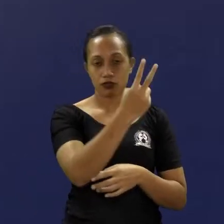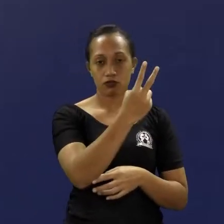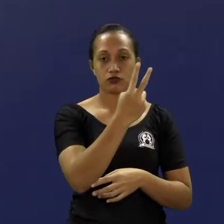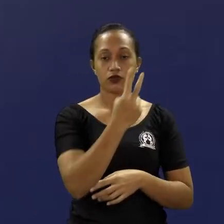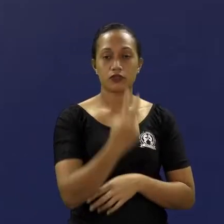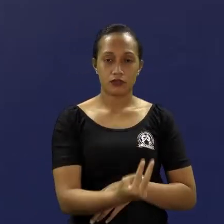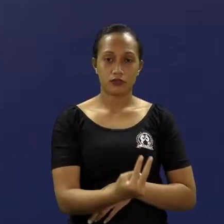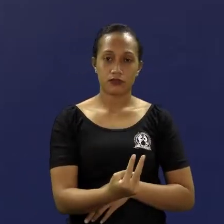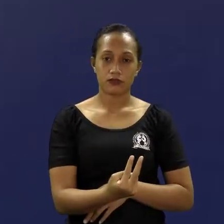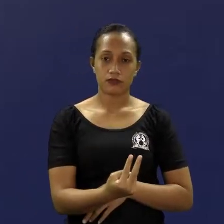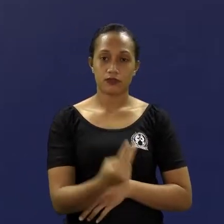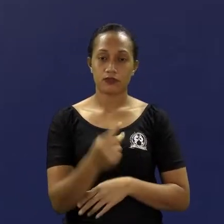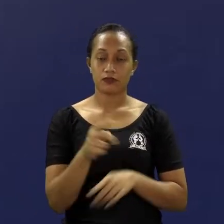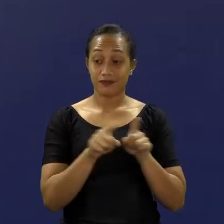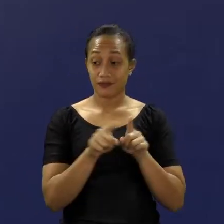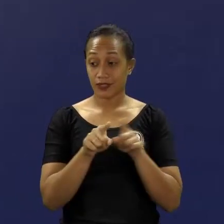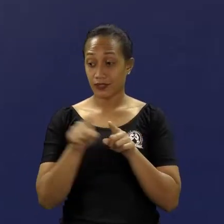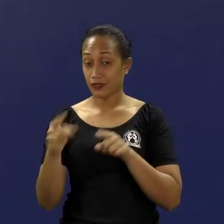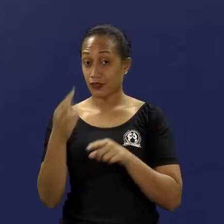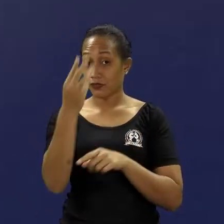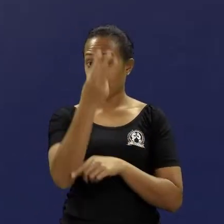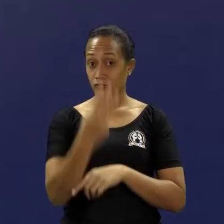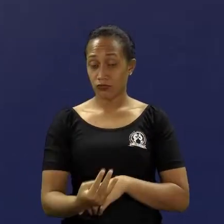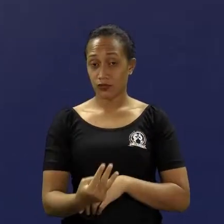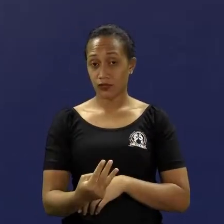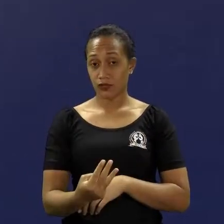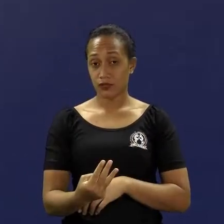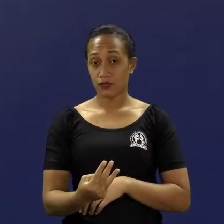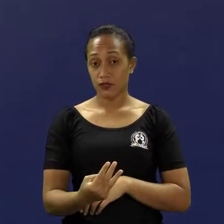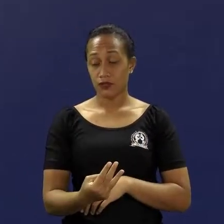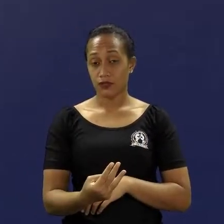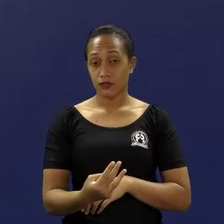lua, pe ona iere tolu o vai tolu.